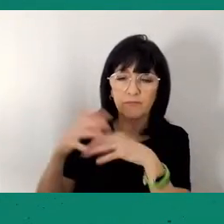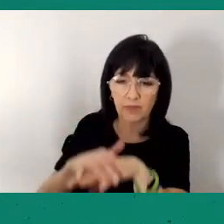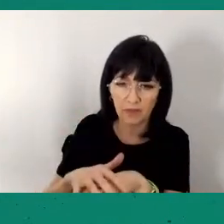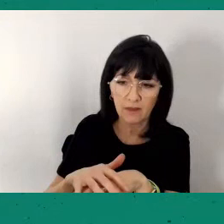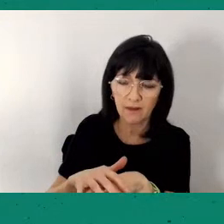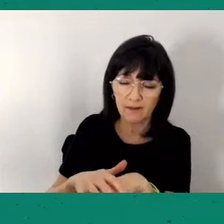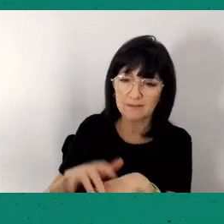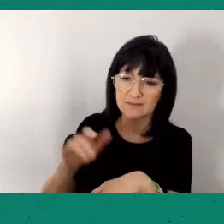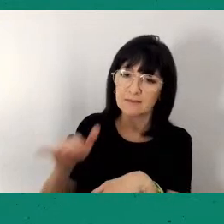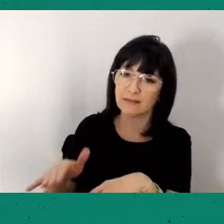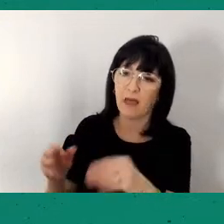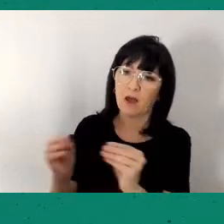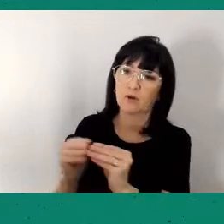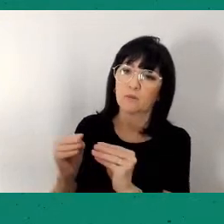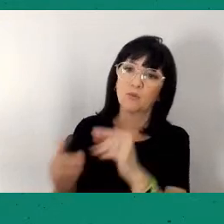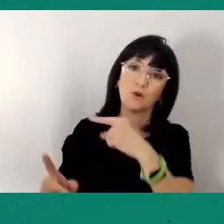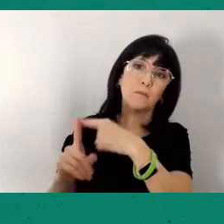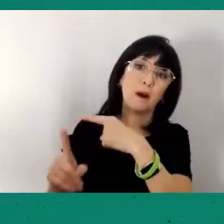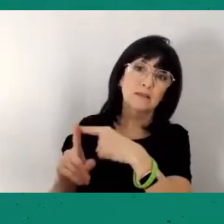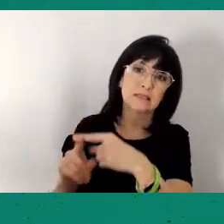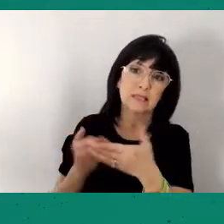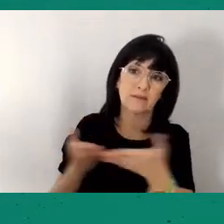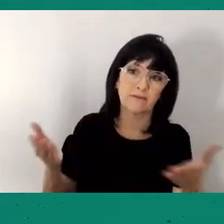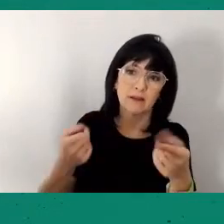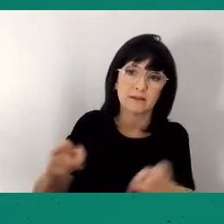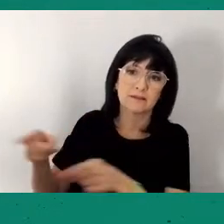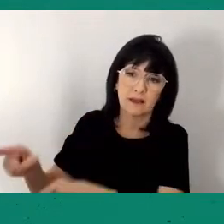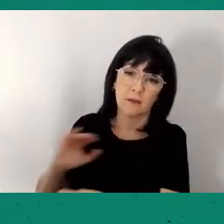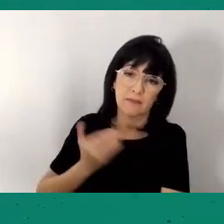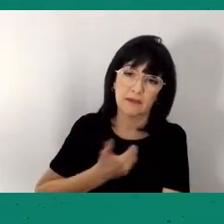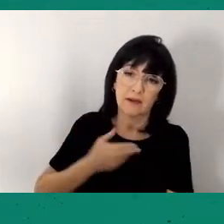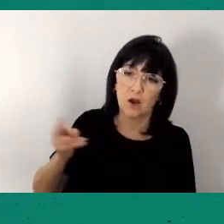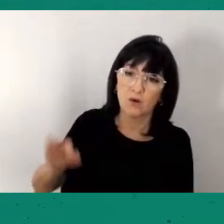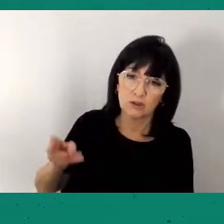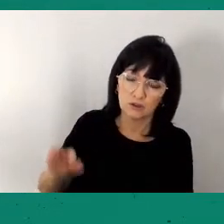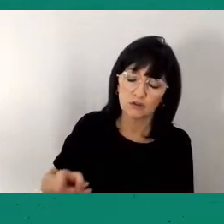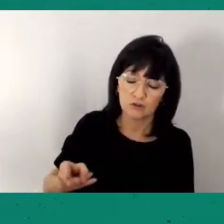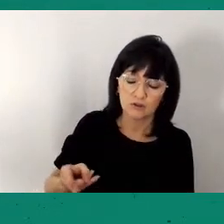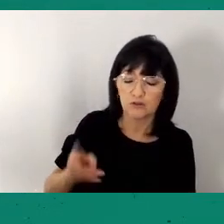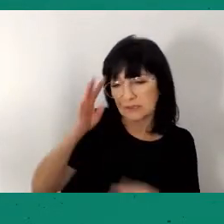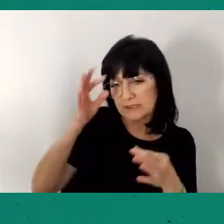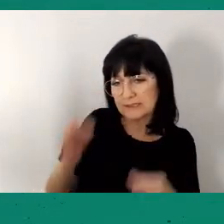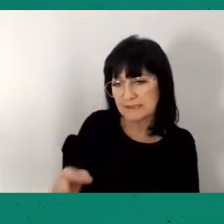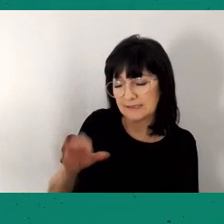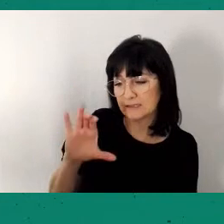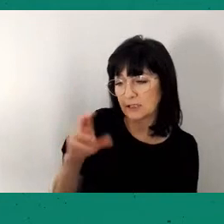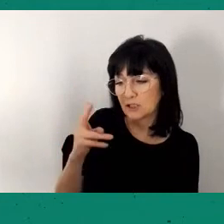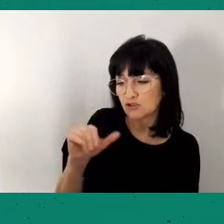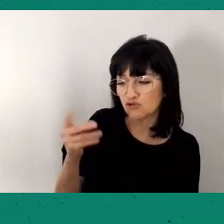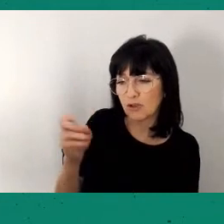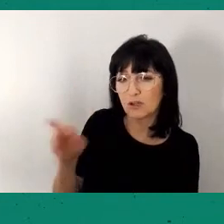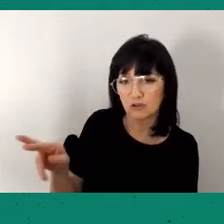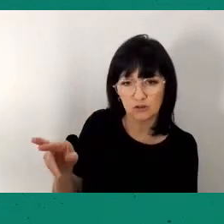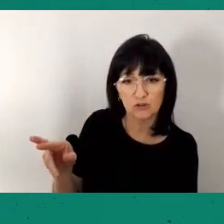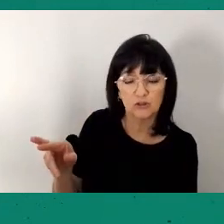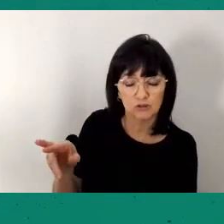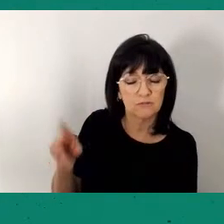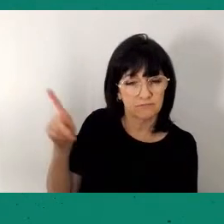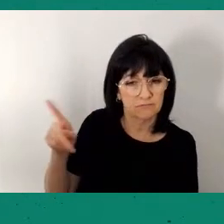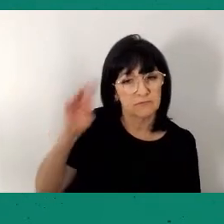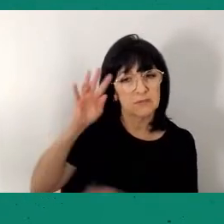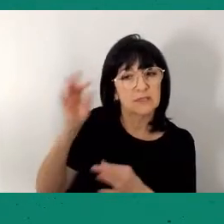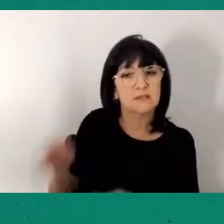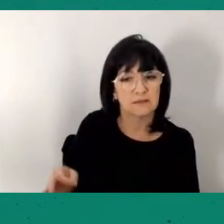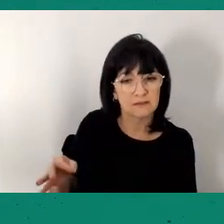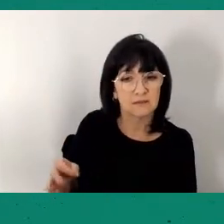history, and the decision that was made by the chancellor. And we hope to have the Chief Justice, who's the chancellor's